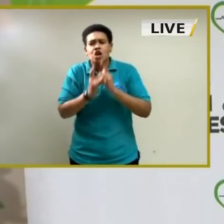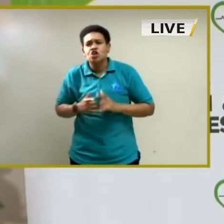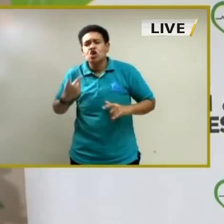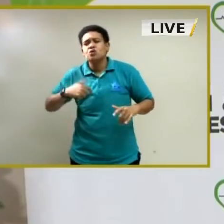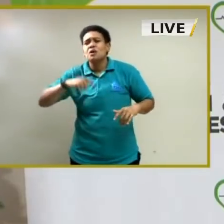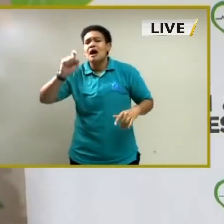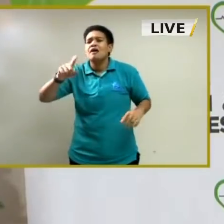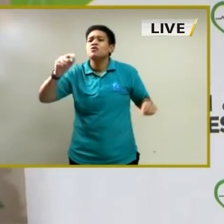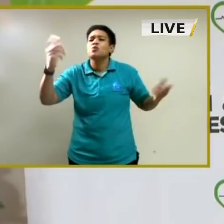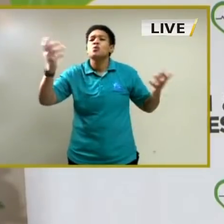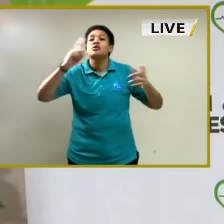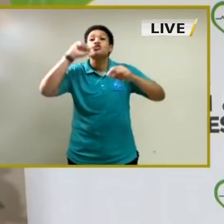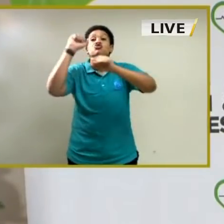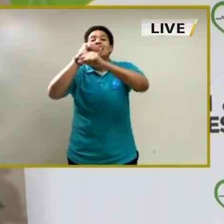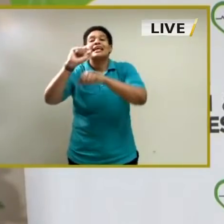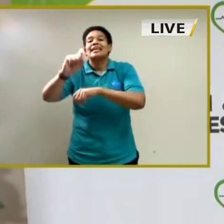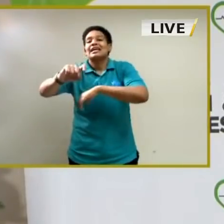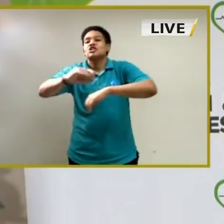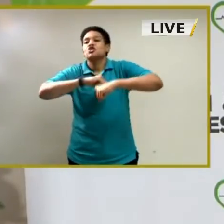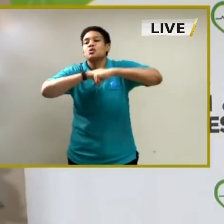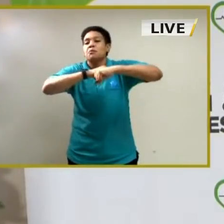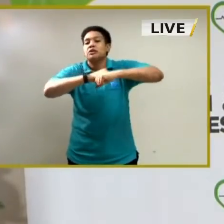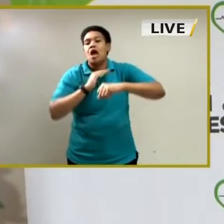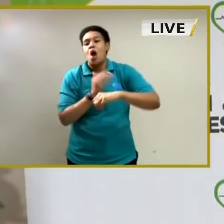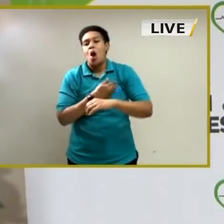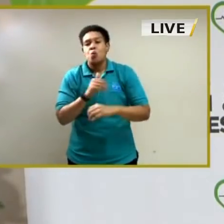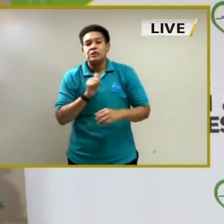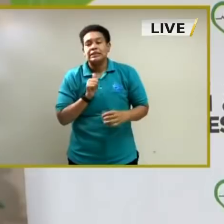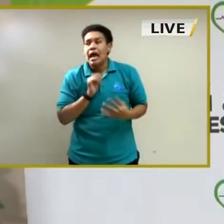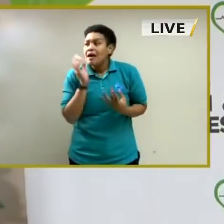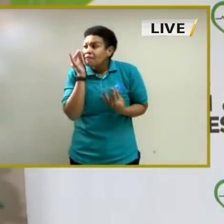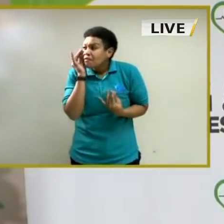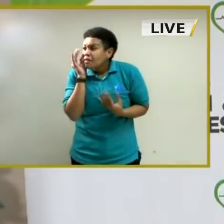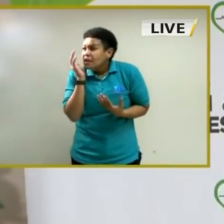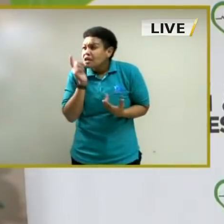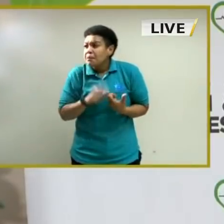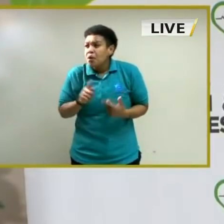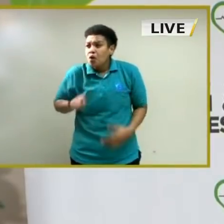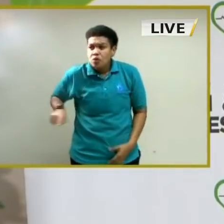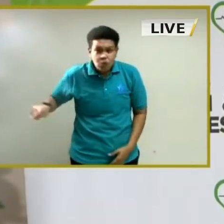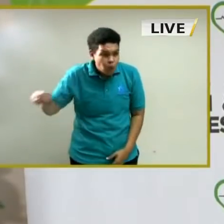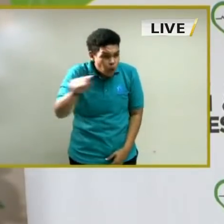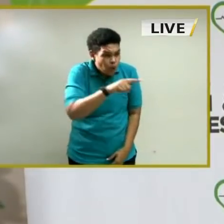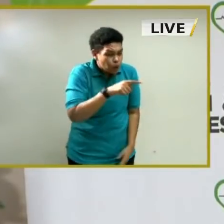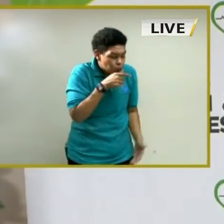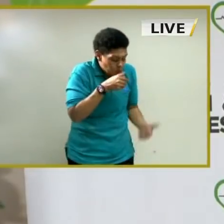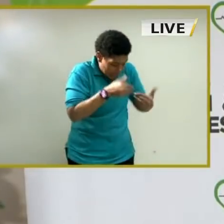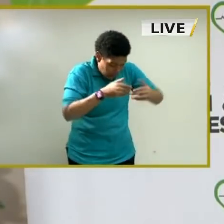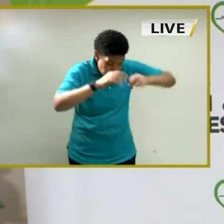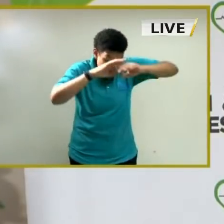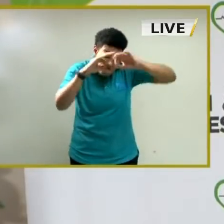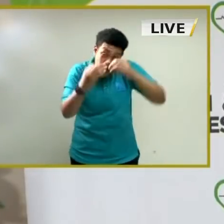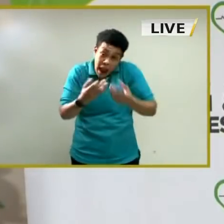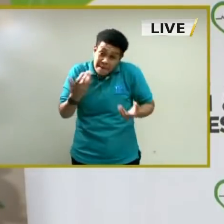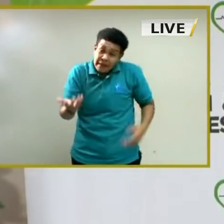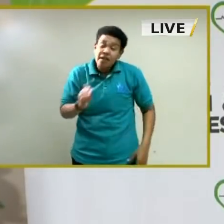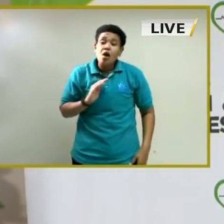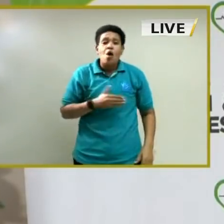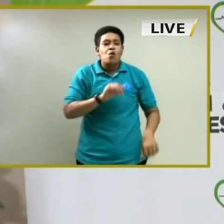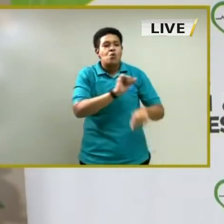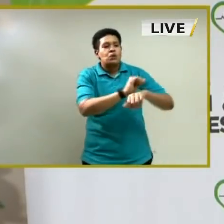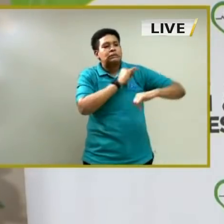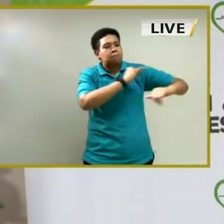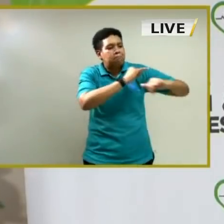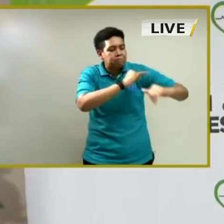is necessary to protect ourselves and those around us, our family, our